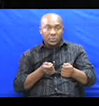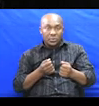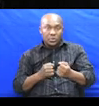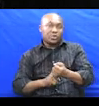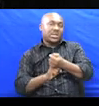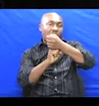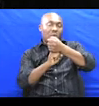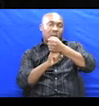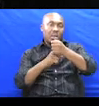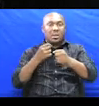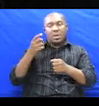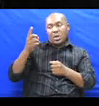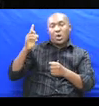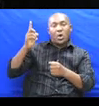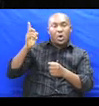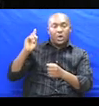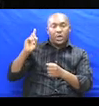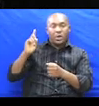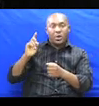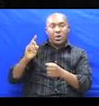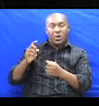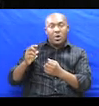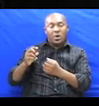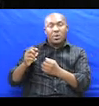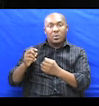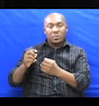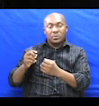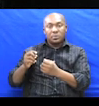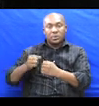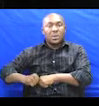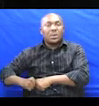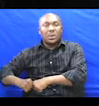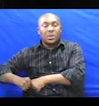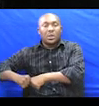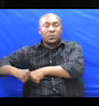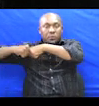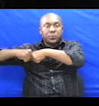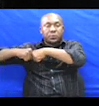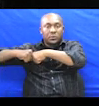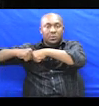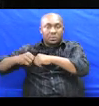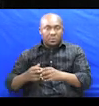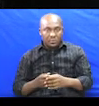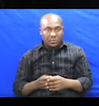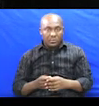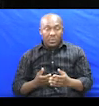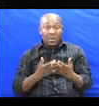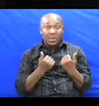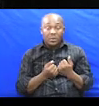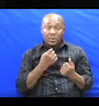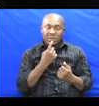helped to run the expenses of the colonies. Therefore, we say it